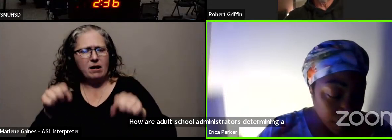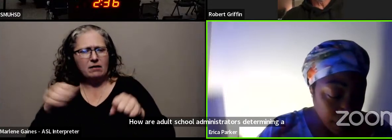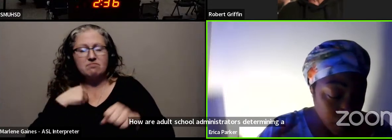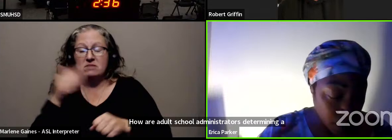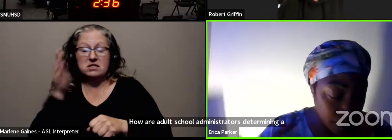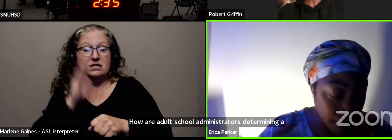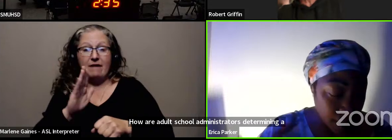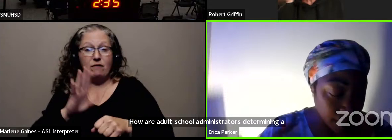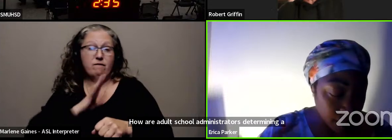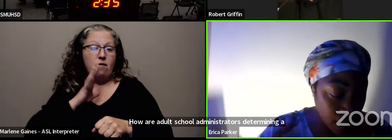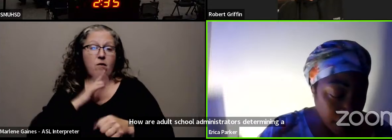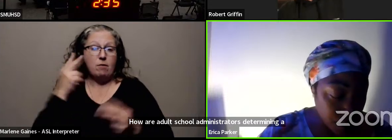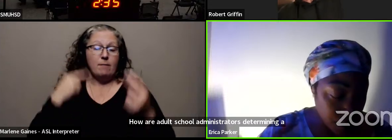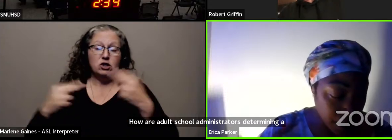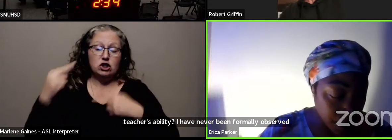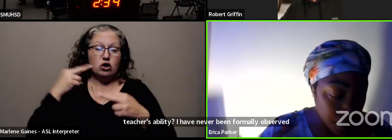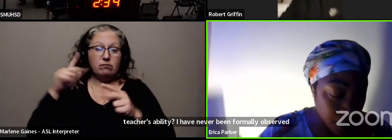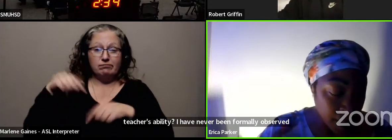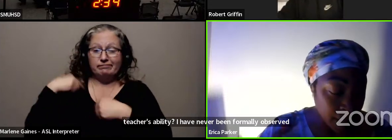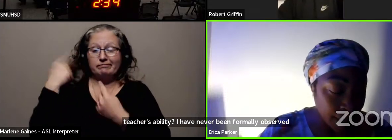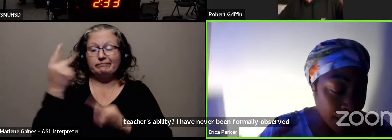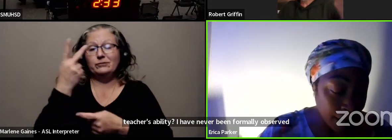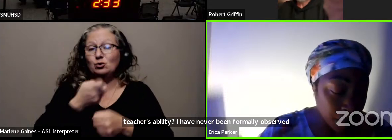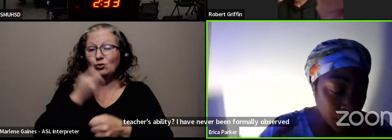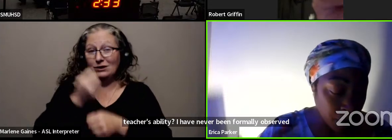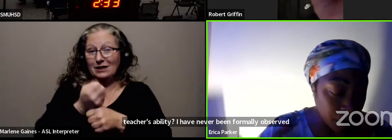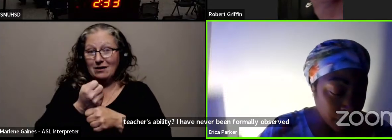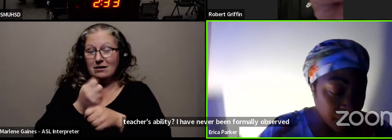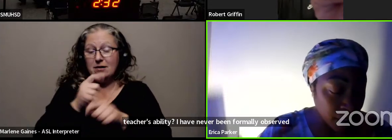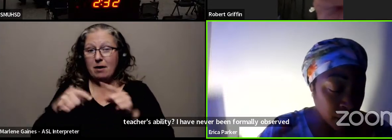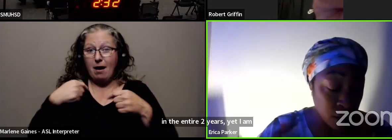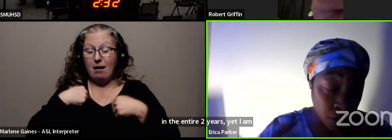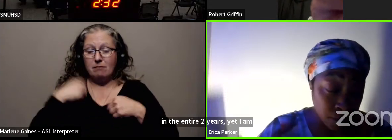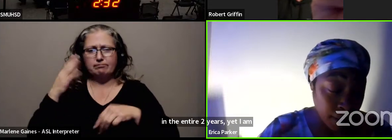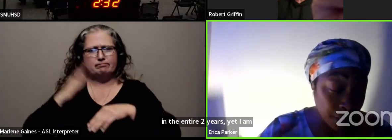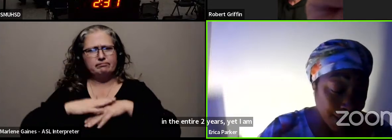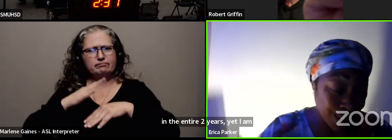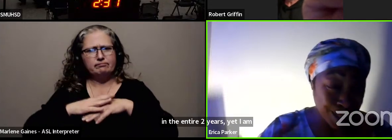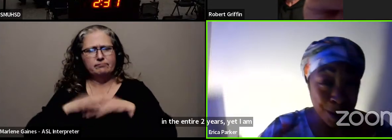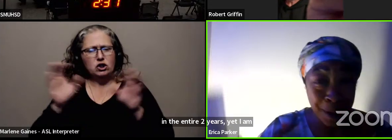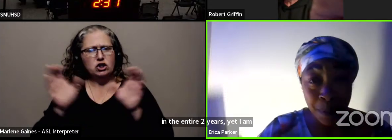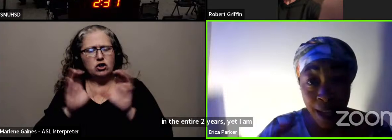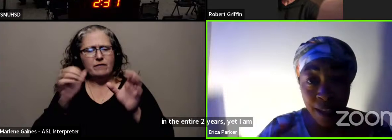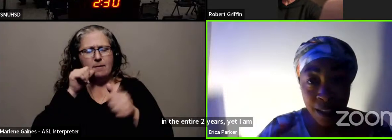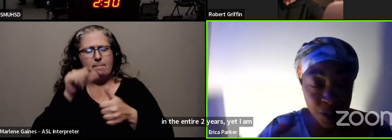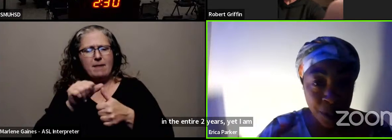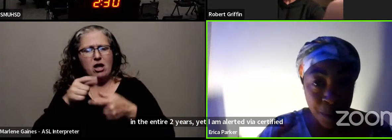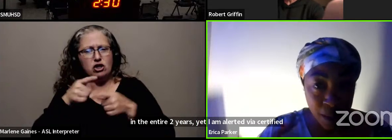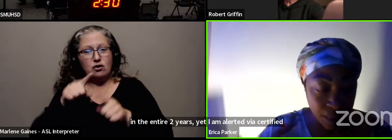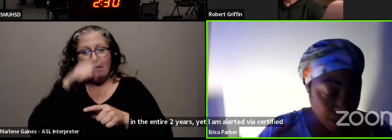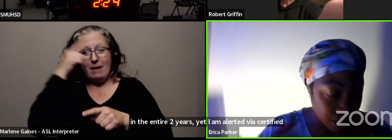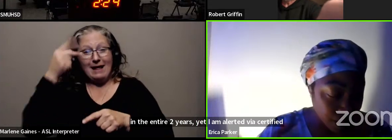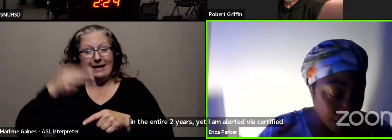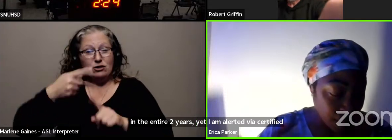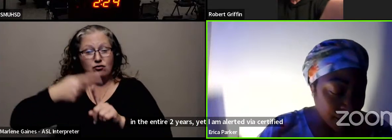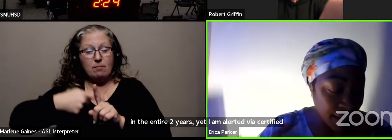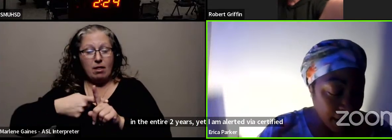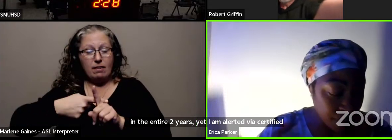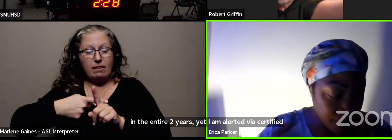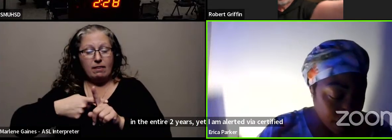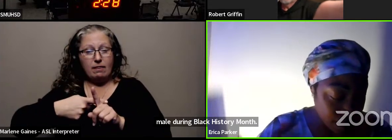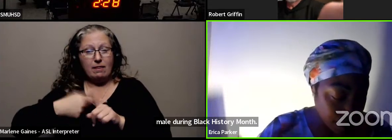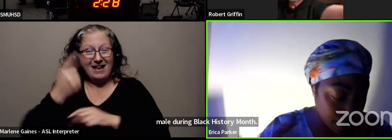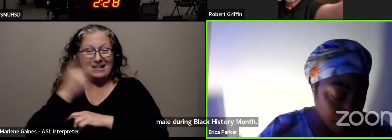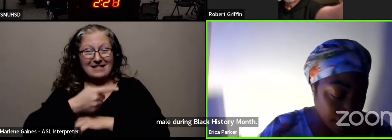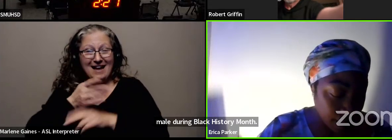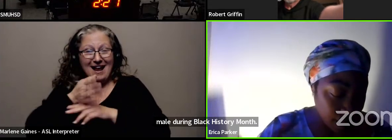been formally observed in the entire 2 years, yet I am alerted via certified mail during Black History Month, a day